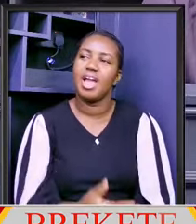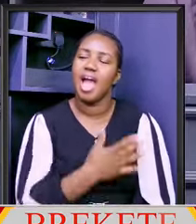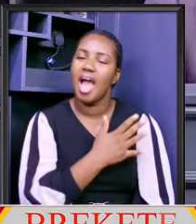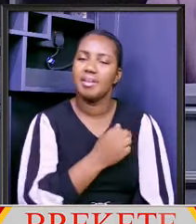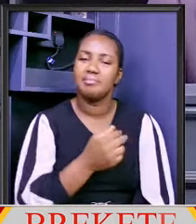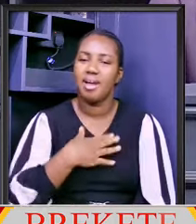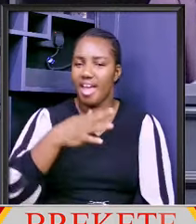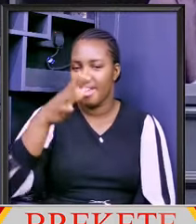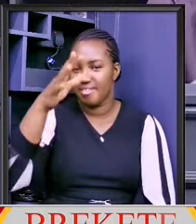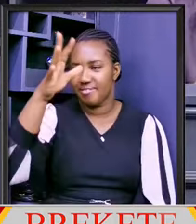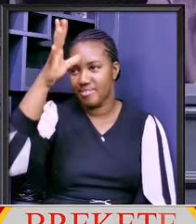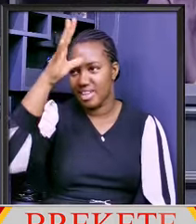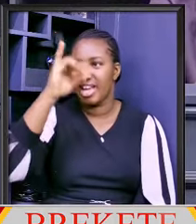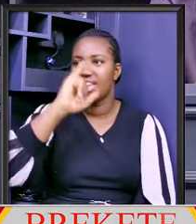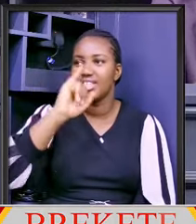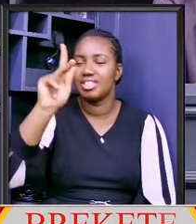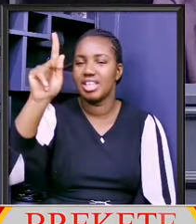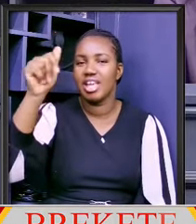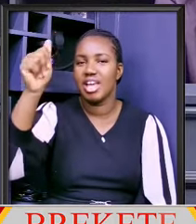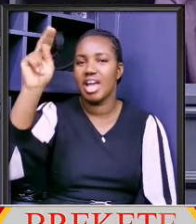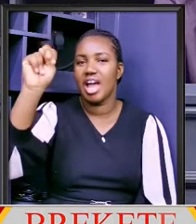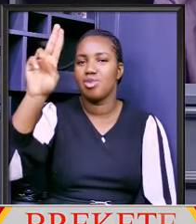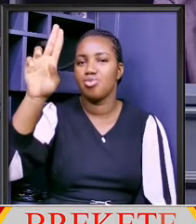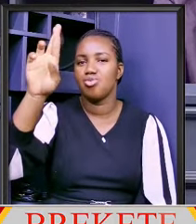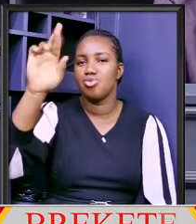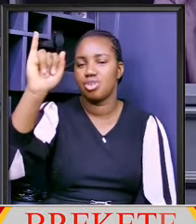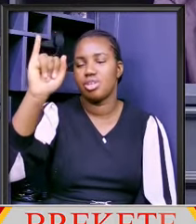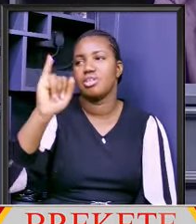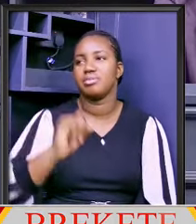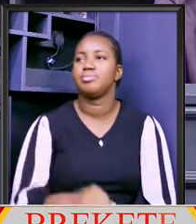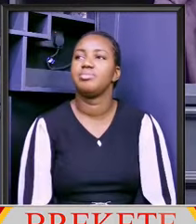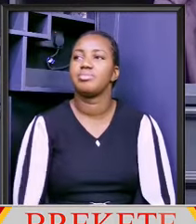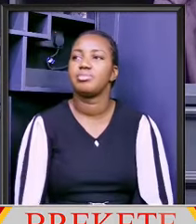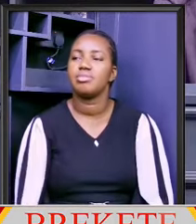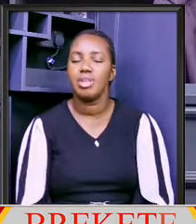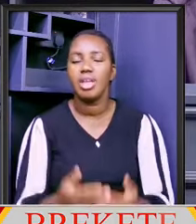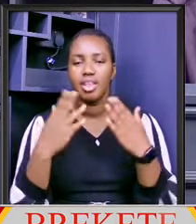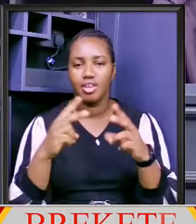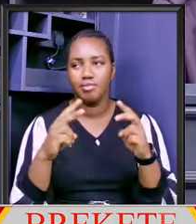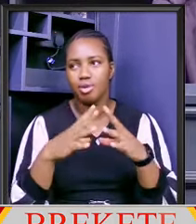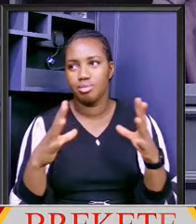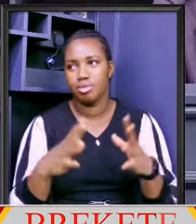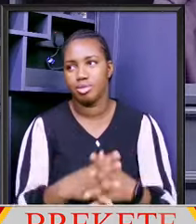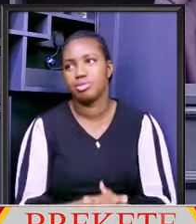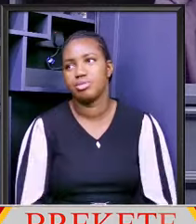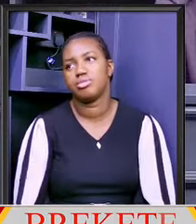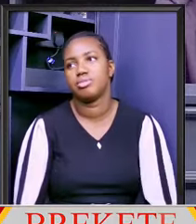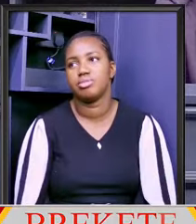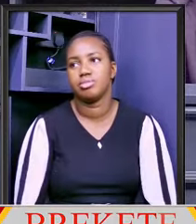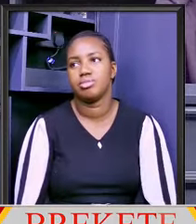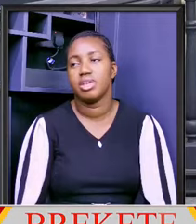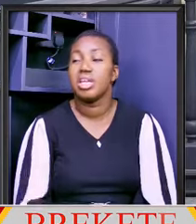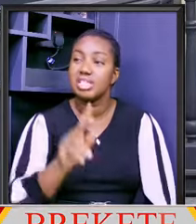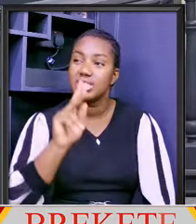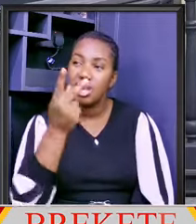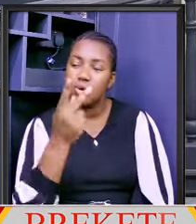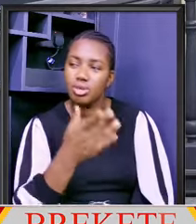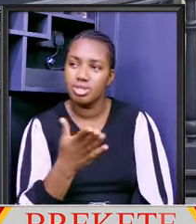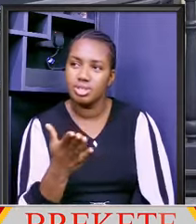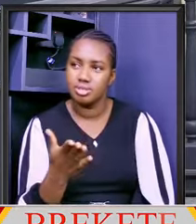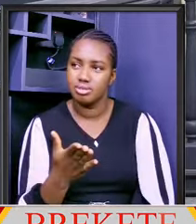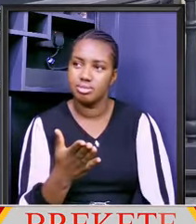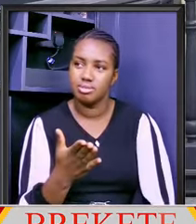father is Kanuri by tribe from Kuka local government. Okay, so yes. Thank you very much. Uh-huh. So, second thing. Uh-huh. Second